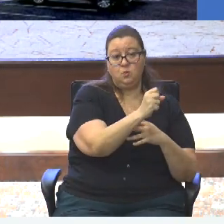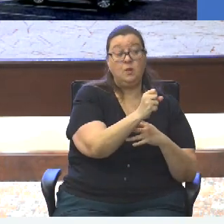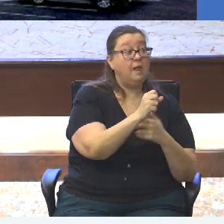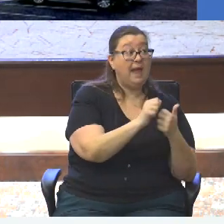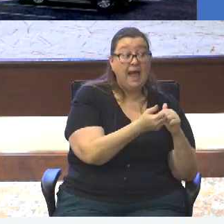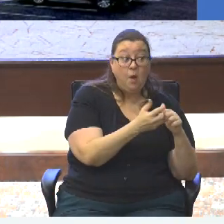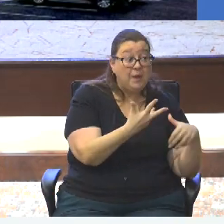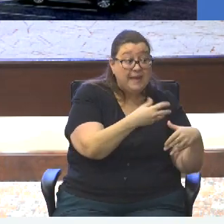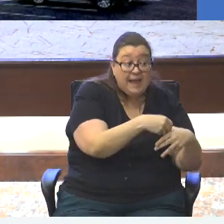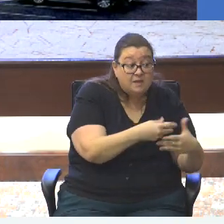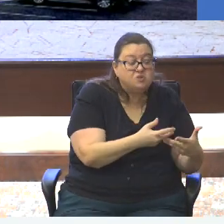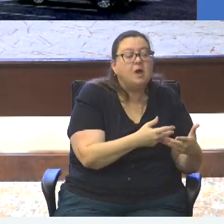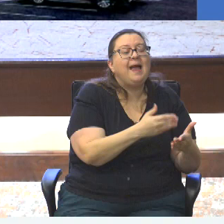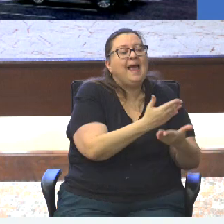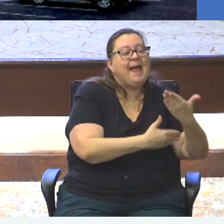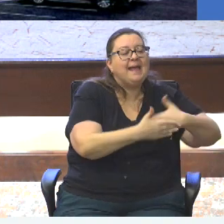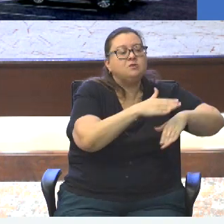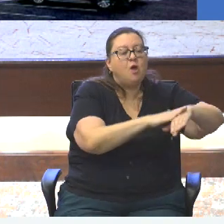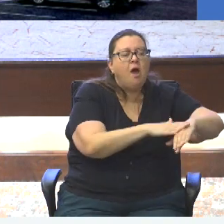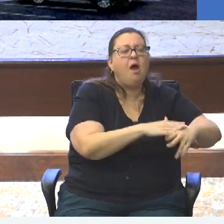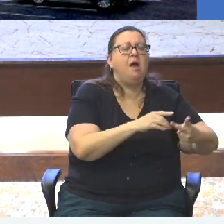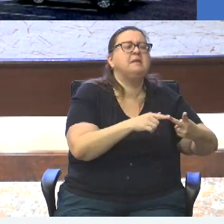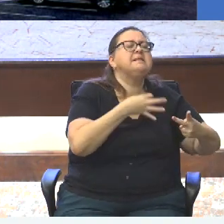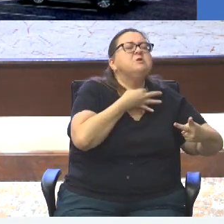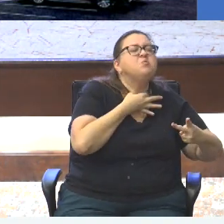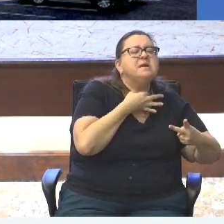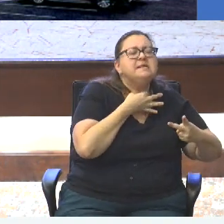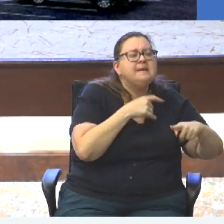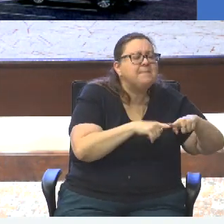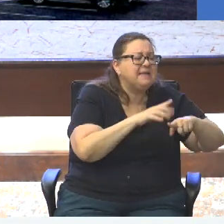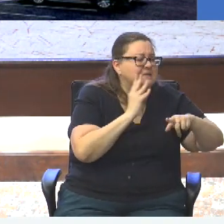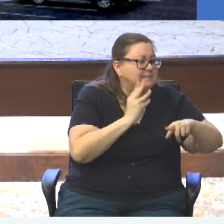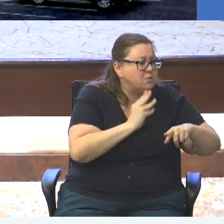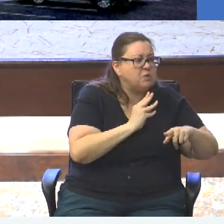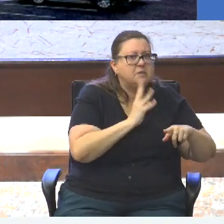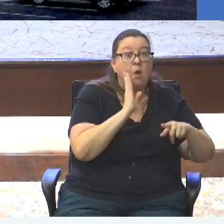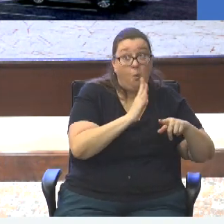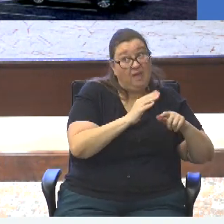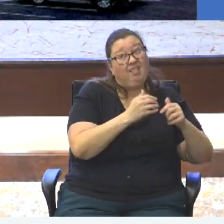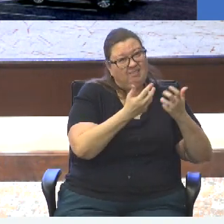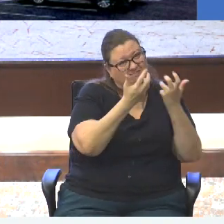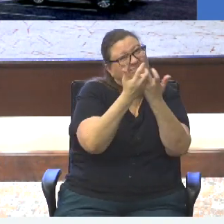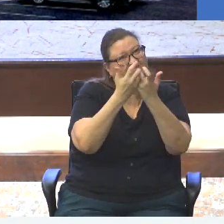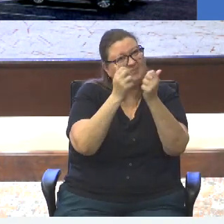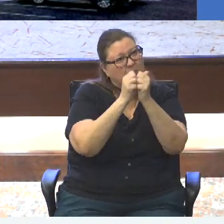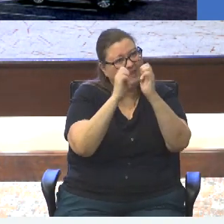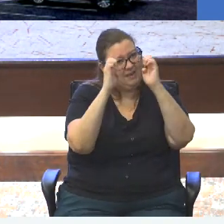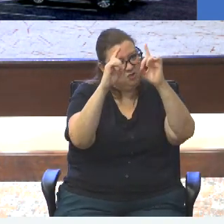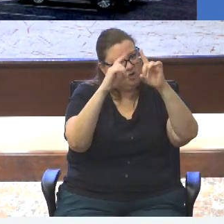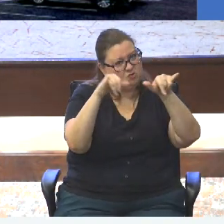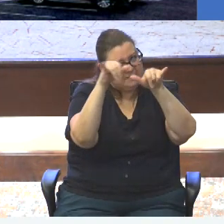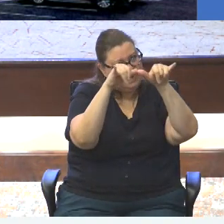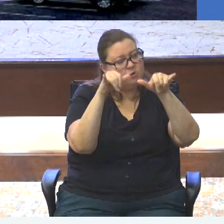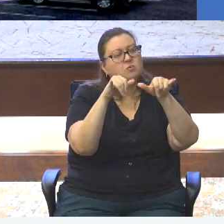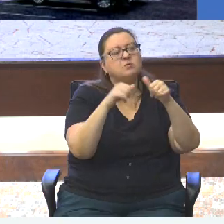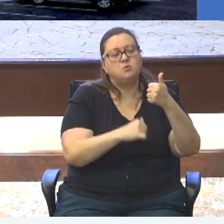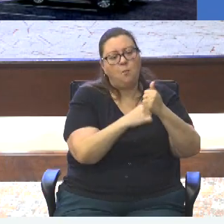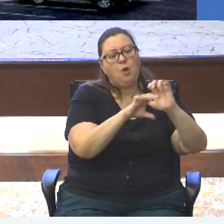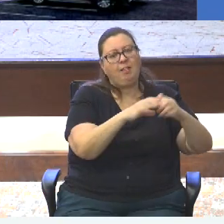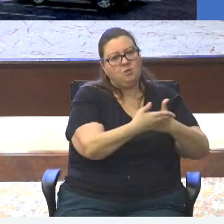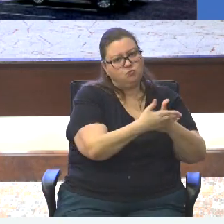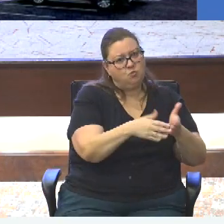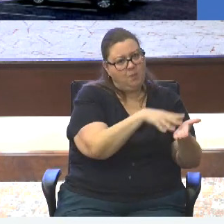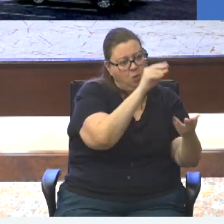hands-on, inquiry-based experiences that align with educational standards and support classroom learning. Pillar